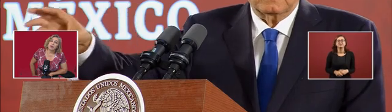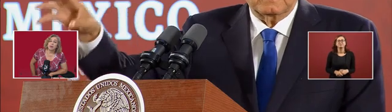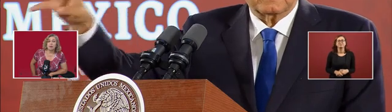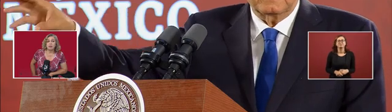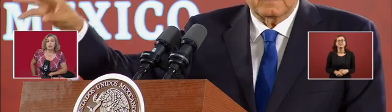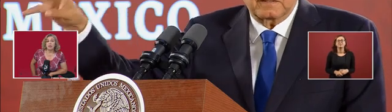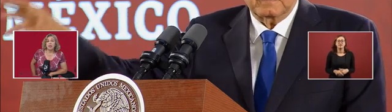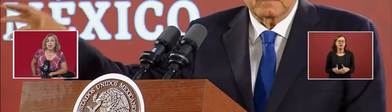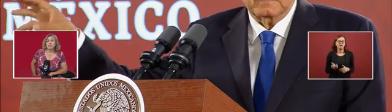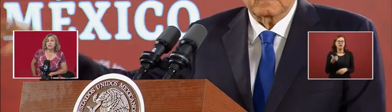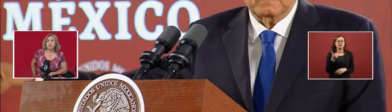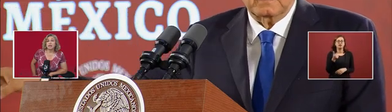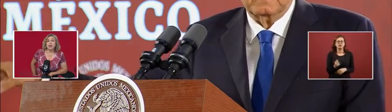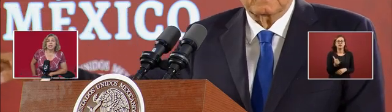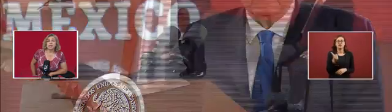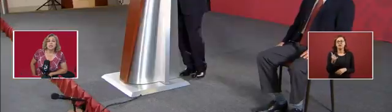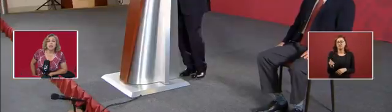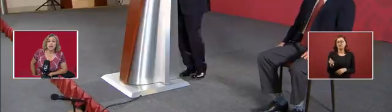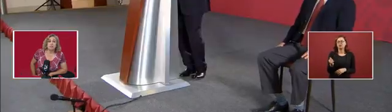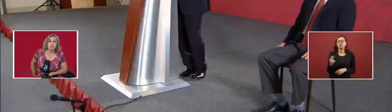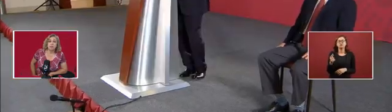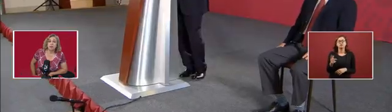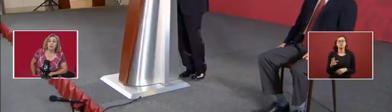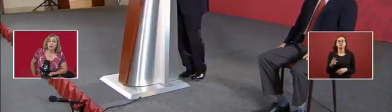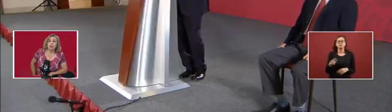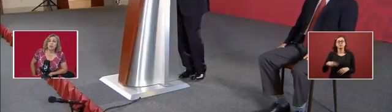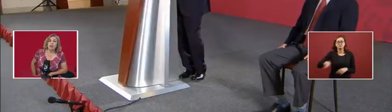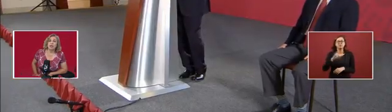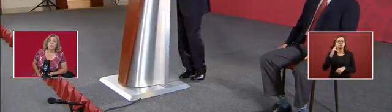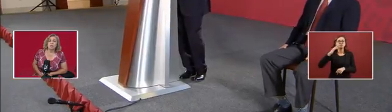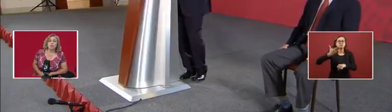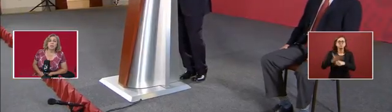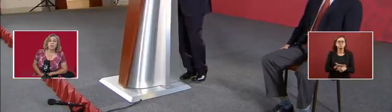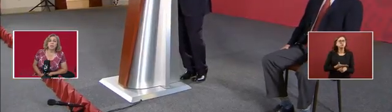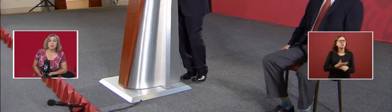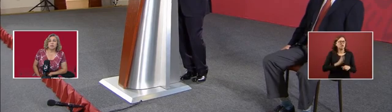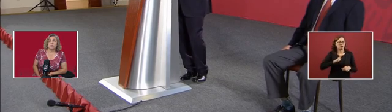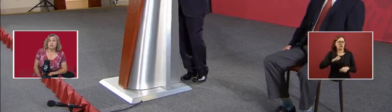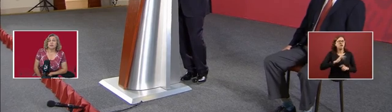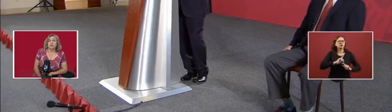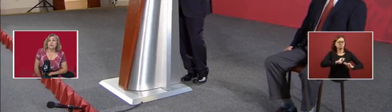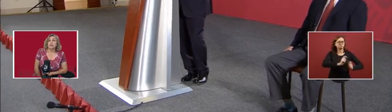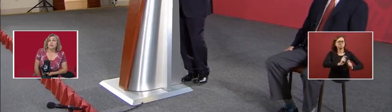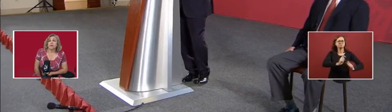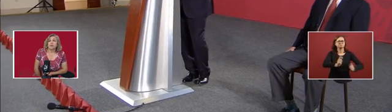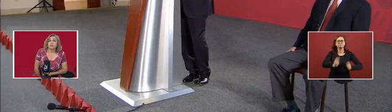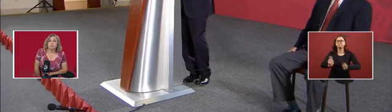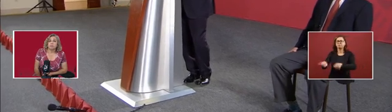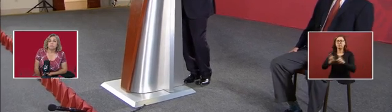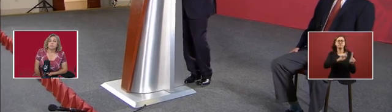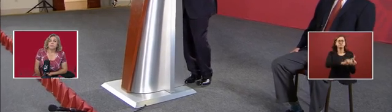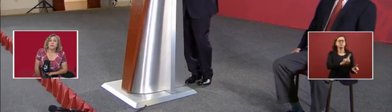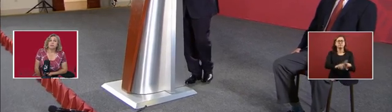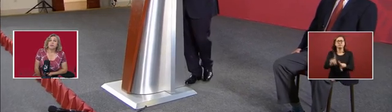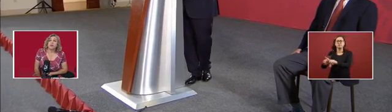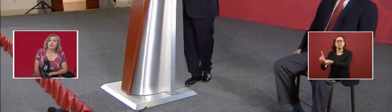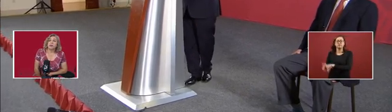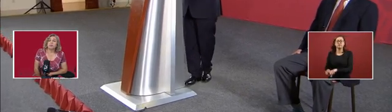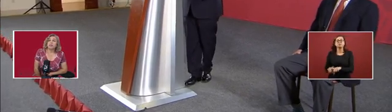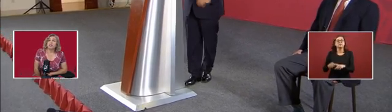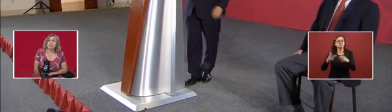quedar It's- un bimestre It's not, there should not be sin que any les llegue. two bimester that you will not get your